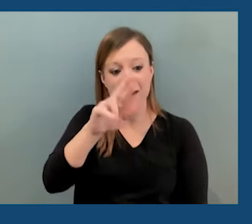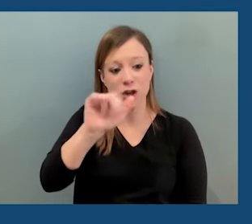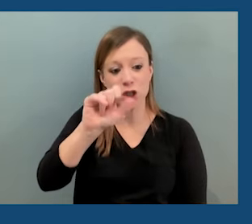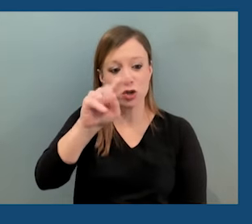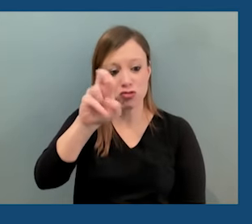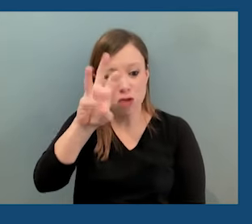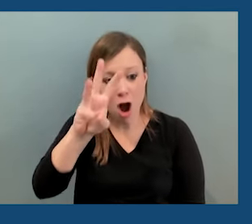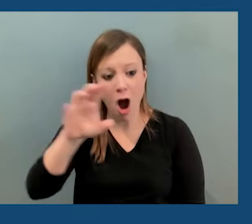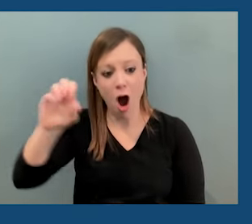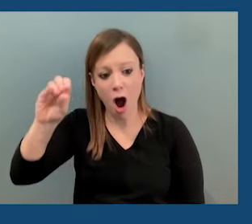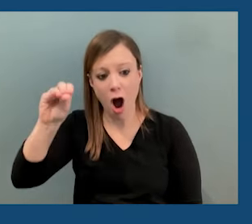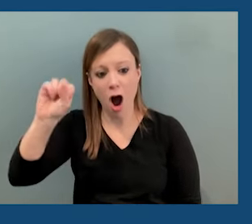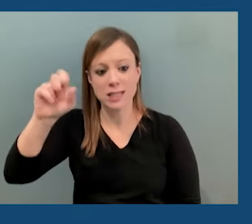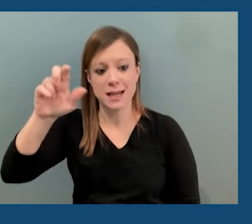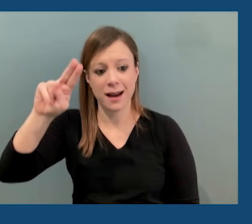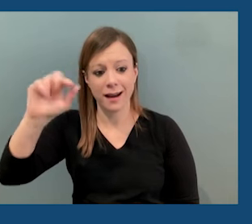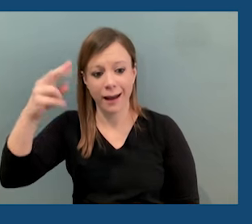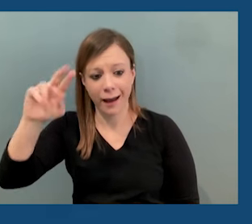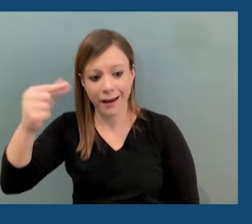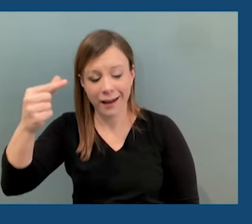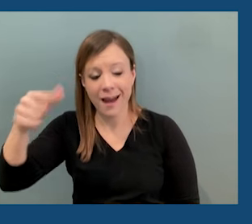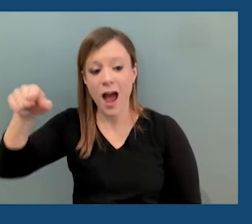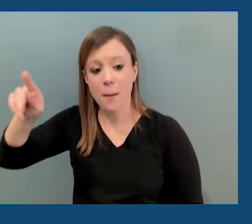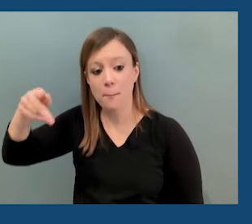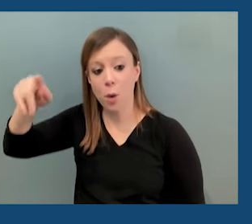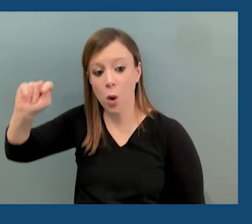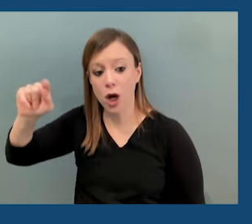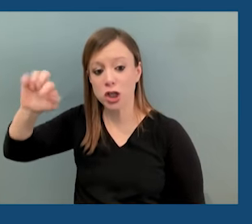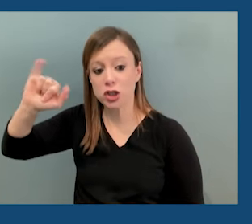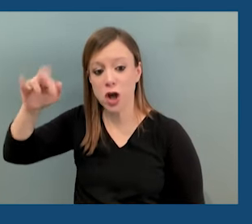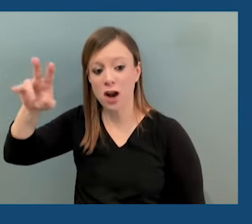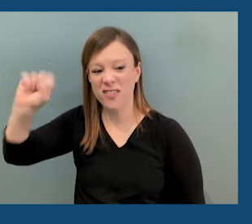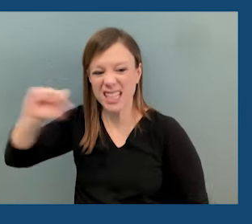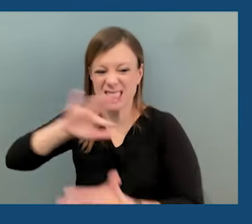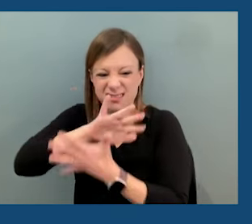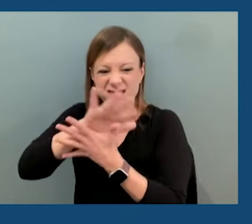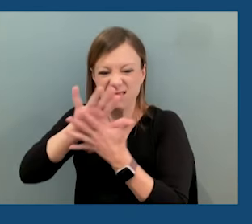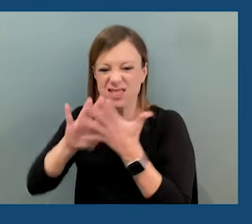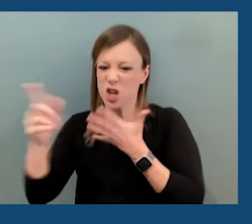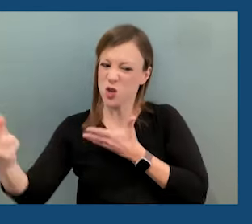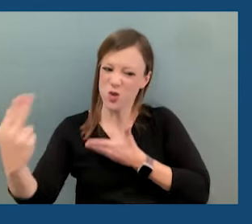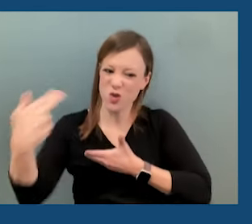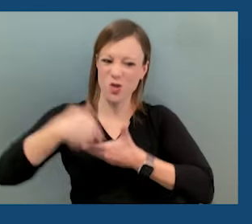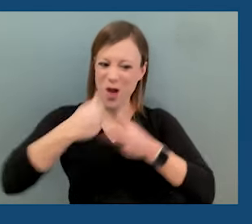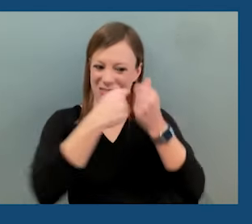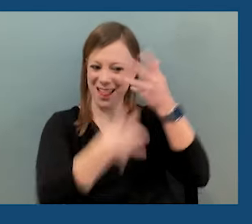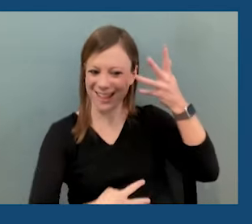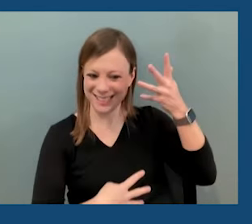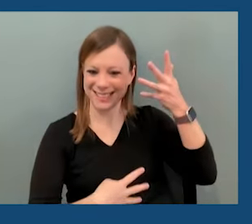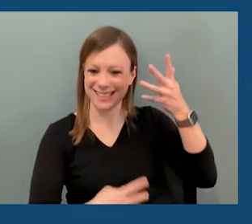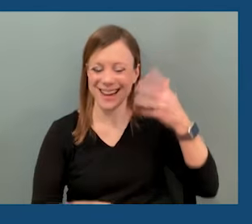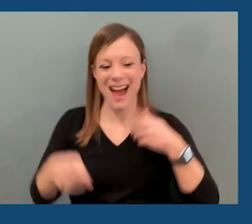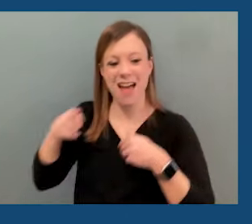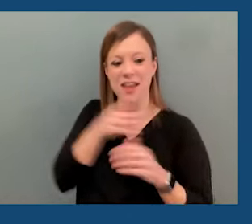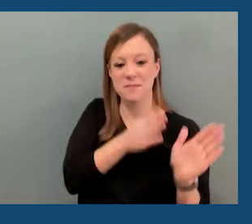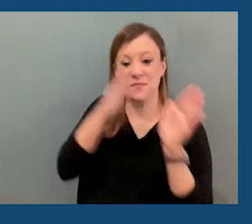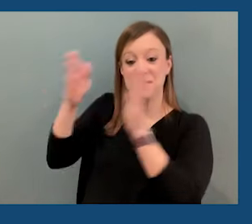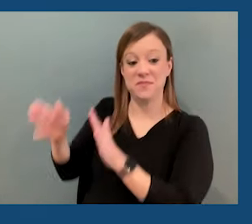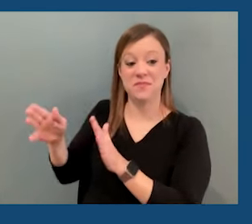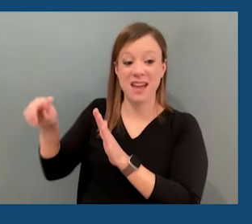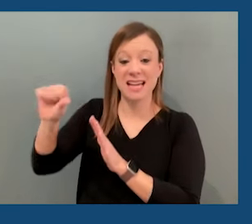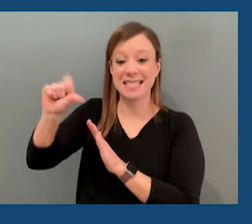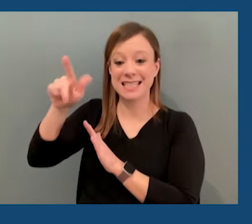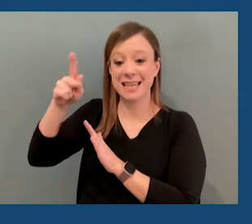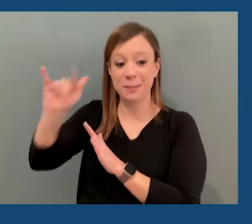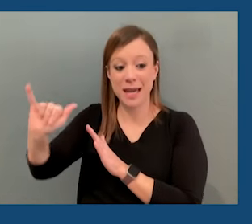Port Jervis. And for our New York Forward, we have Montgomery and Highland Falls. You're joining Sleepy Hollow and Cornwall on Hudson